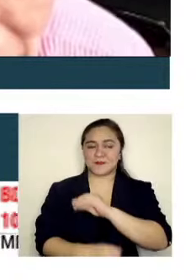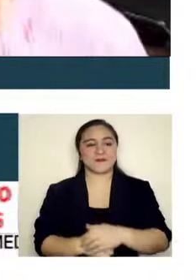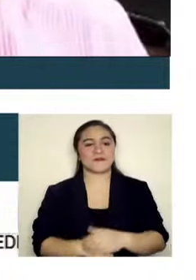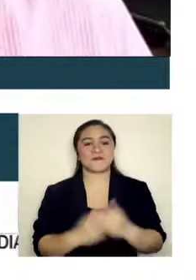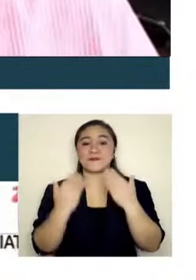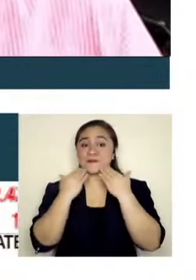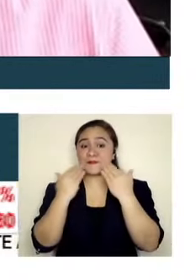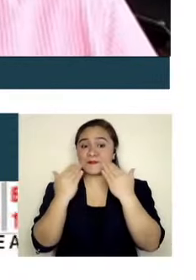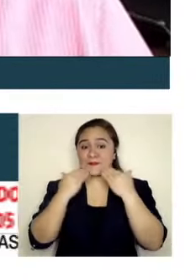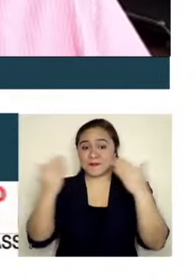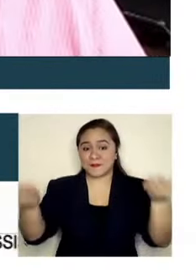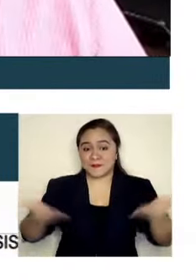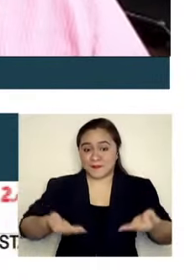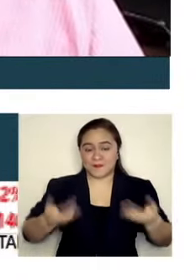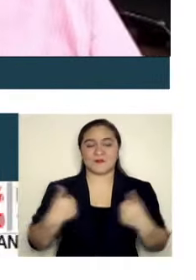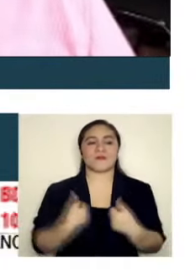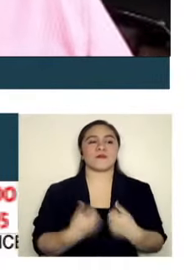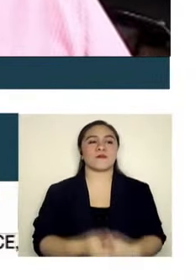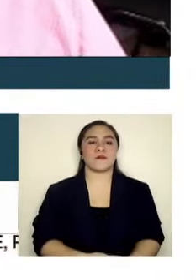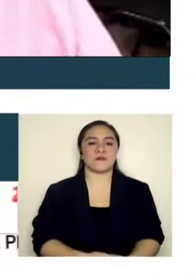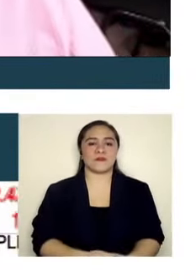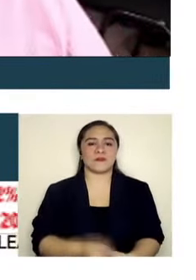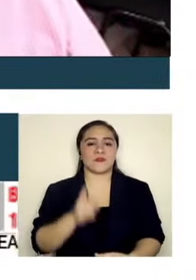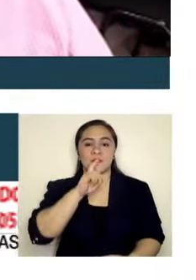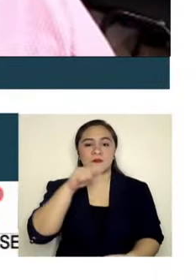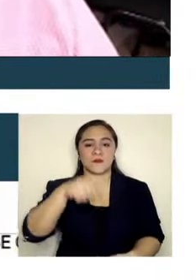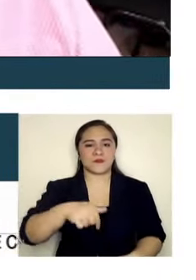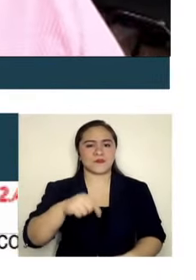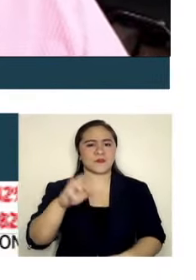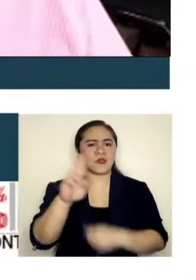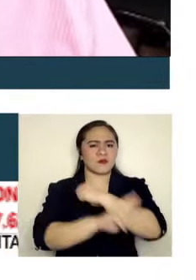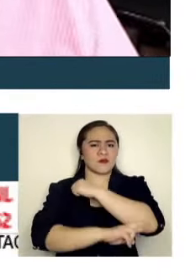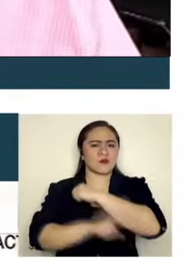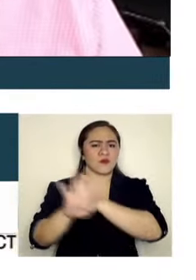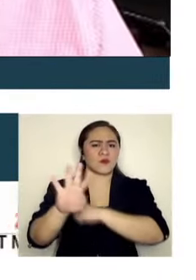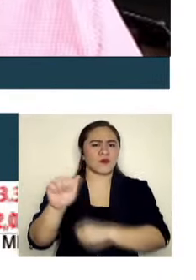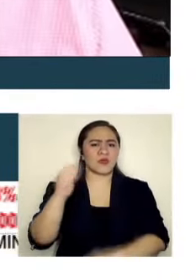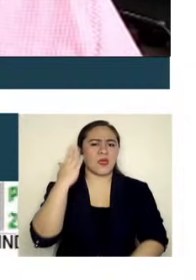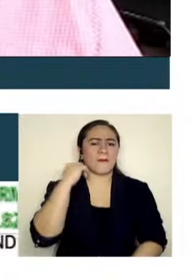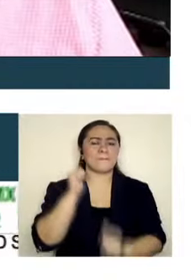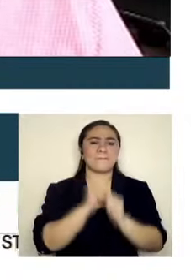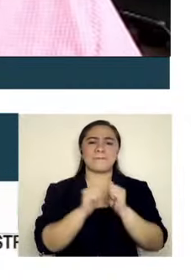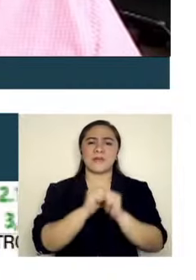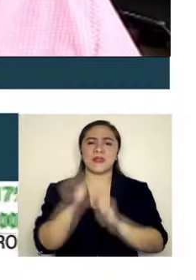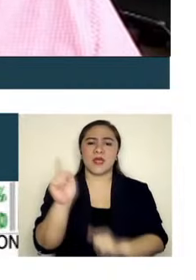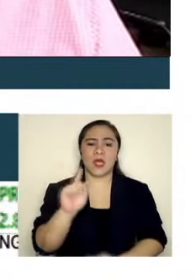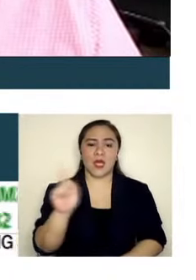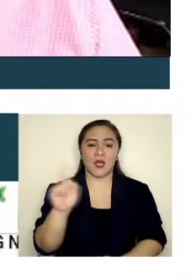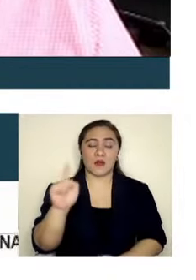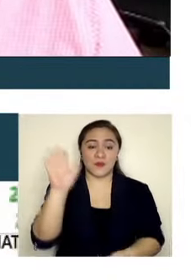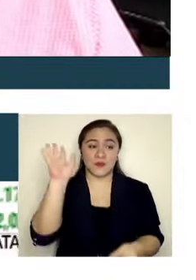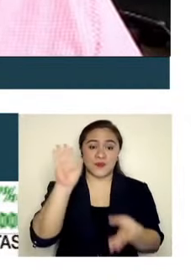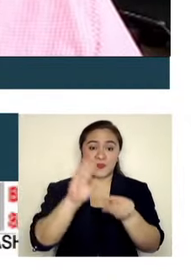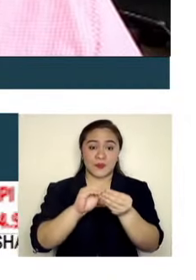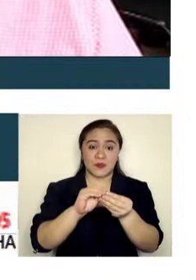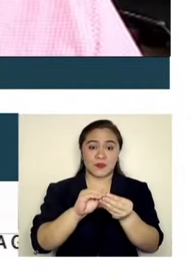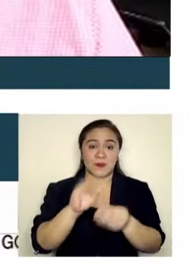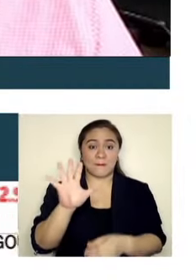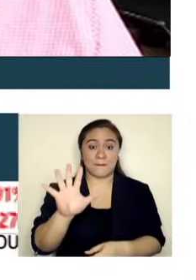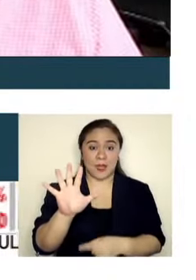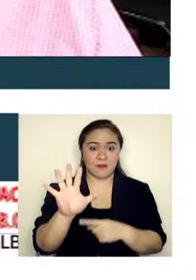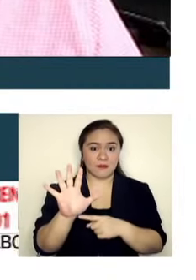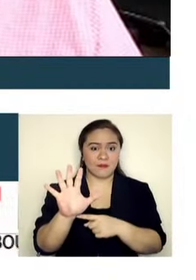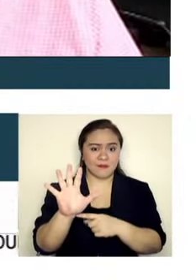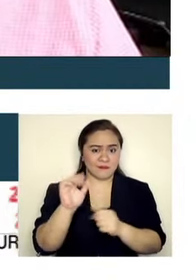me. All right. When we talk about the Delta variant cases in Calabarzon, we're not just talking about two here. The total now is at five. Can you break that